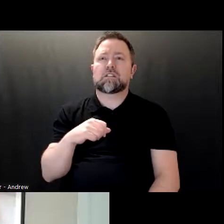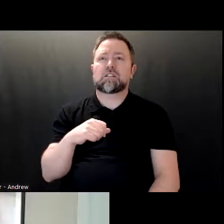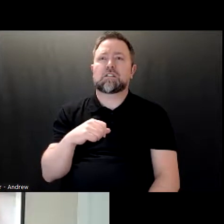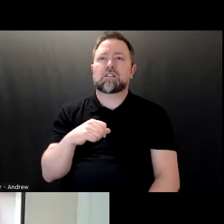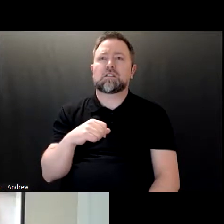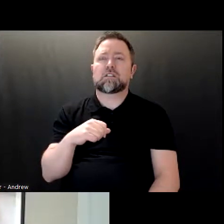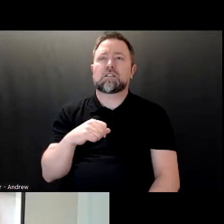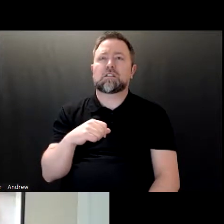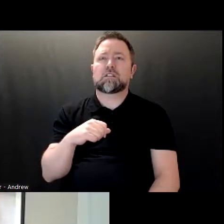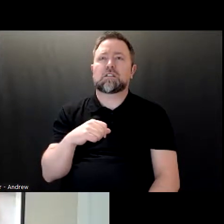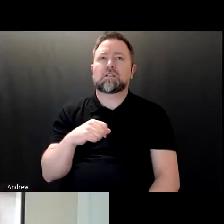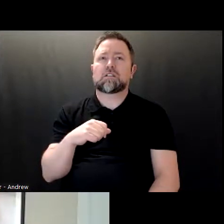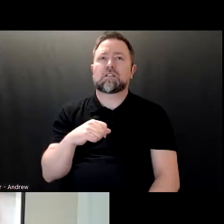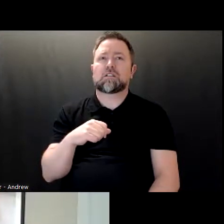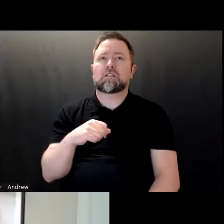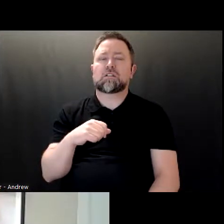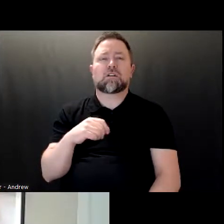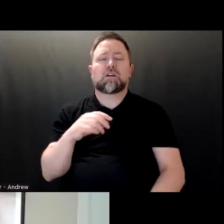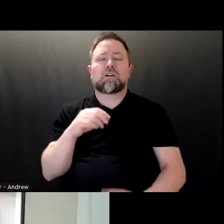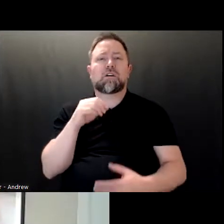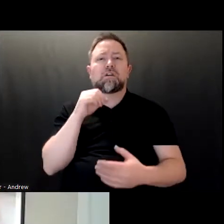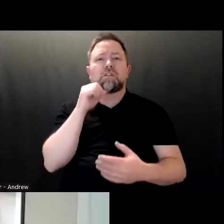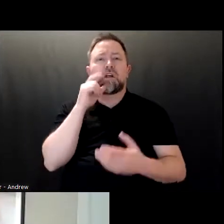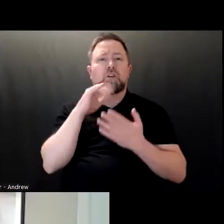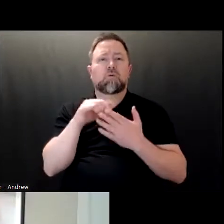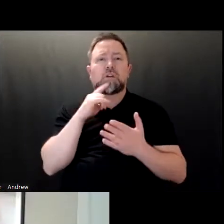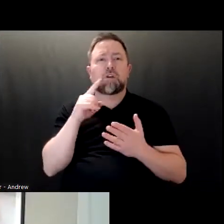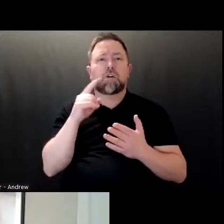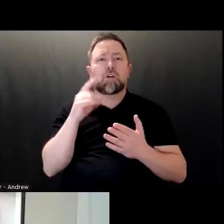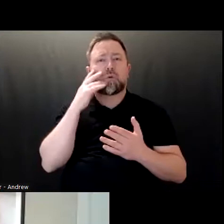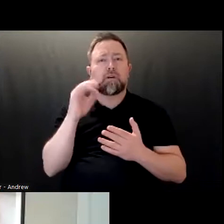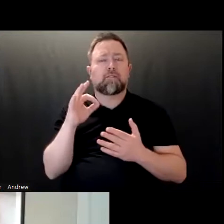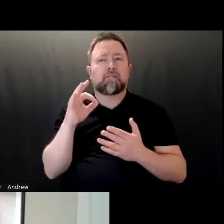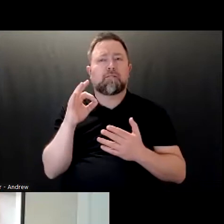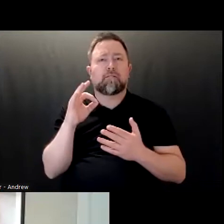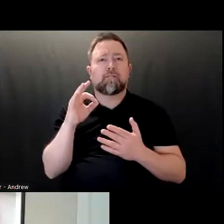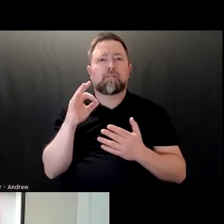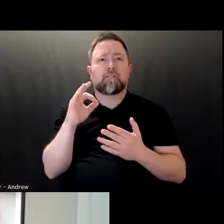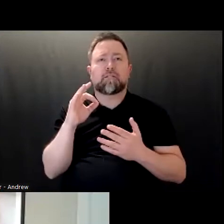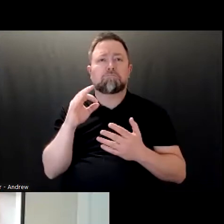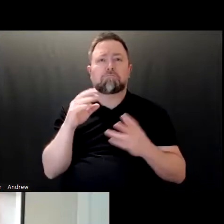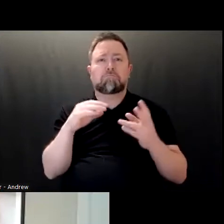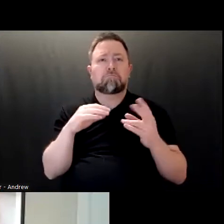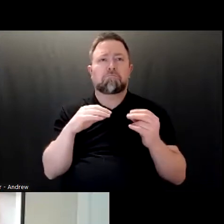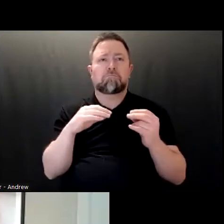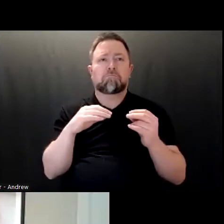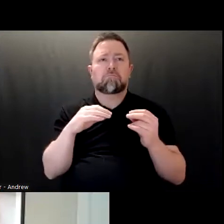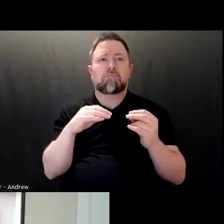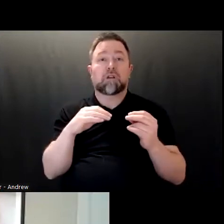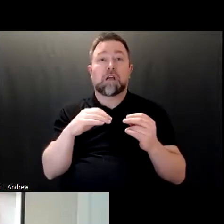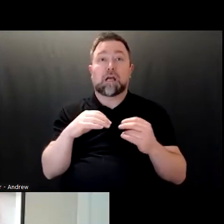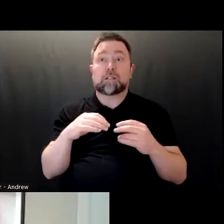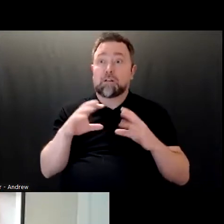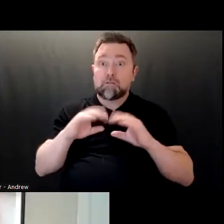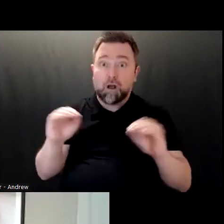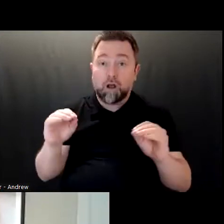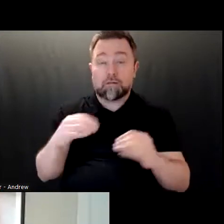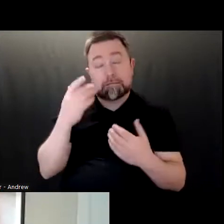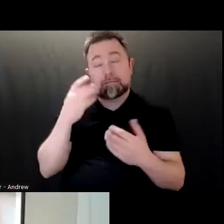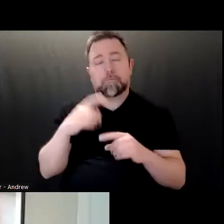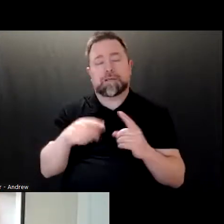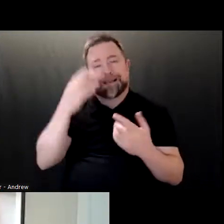and the garage down to what it was like when Wharton was here. So we'll be able to somewhat